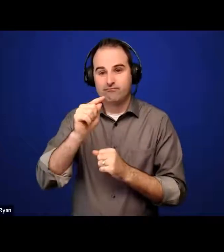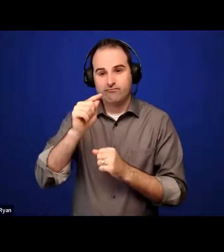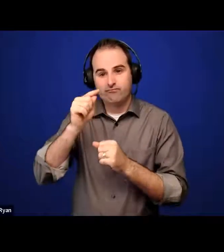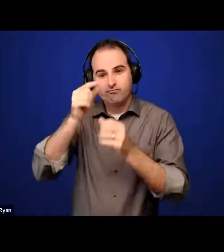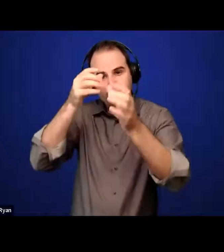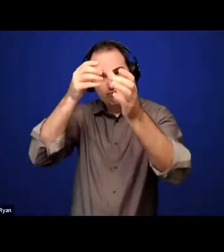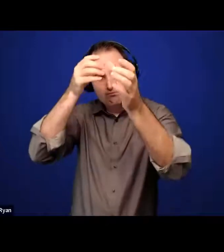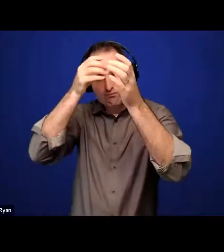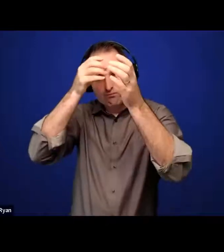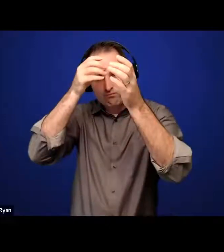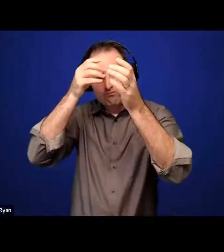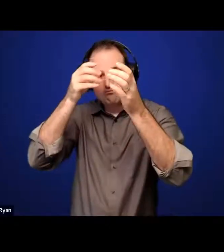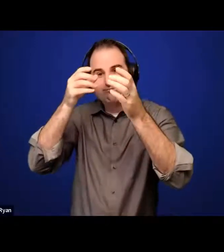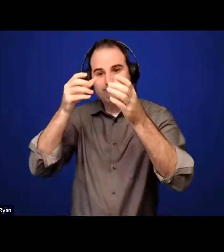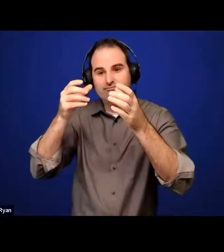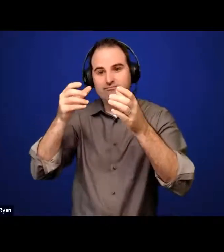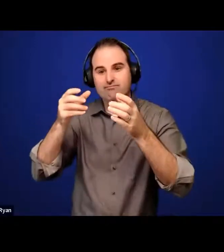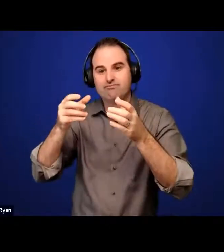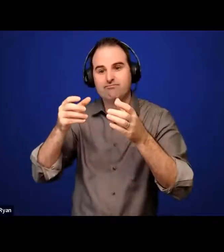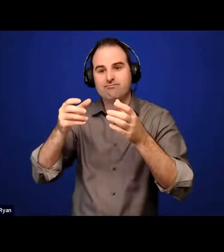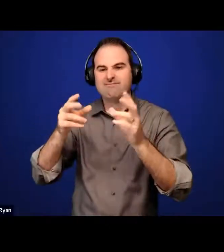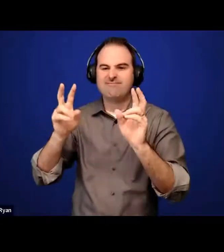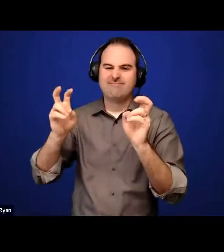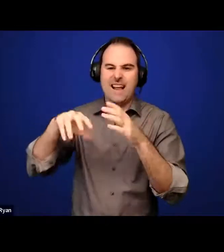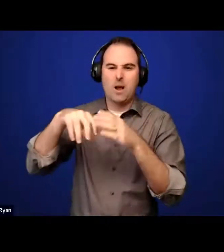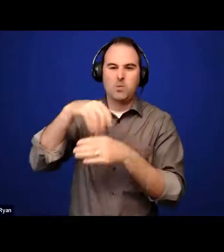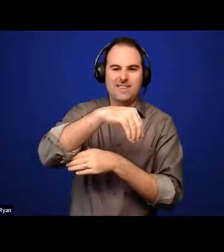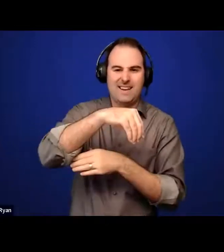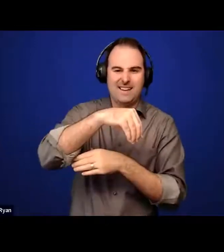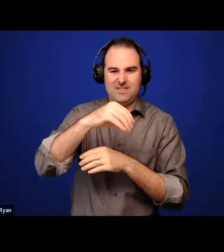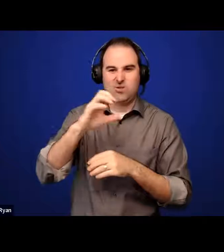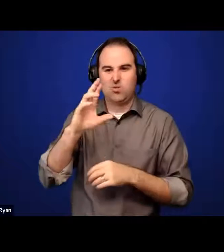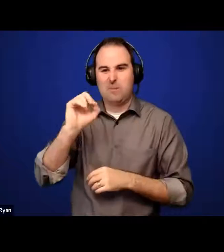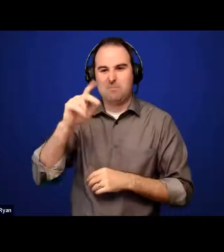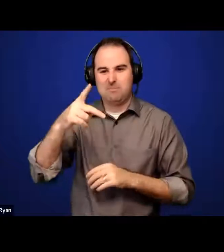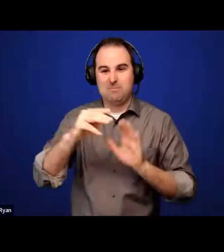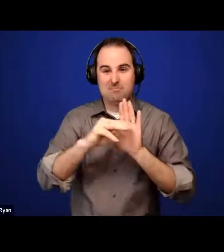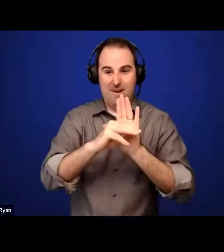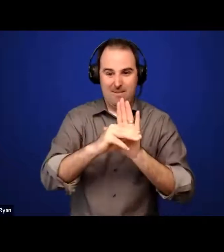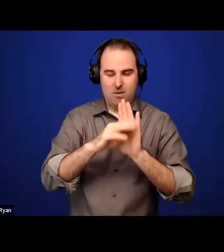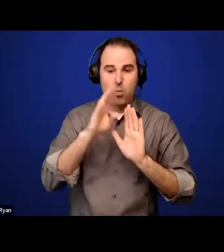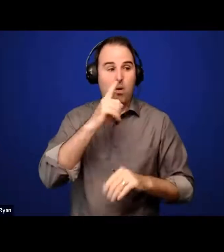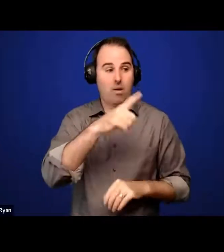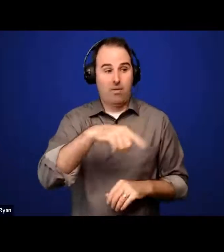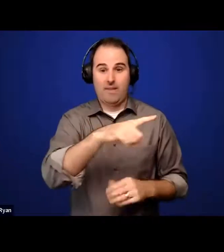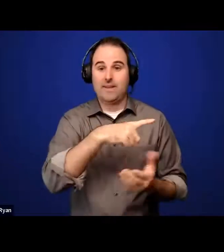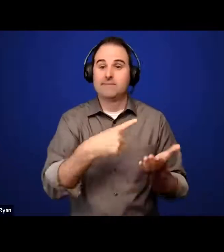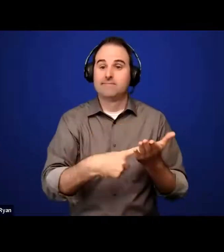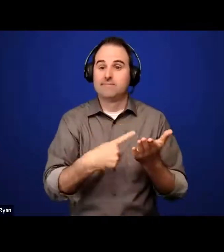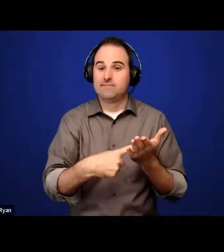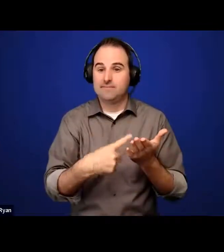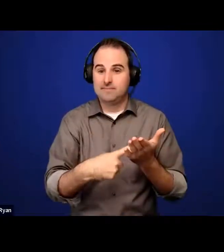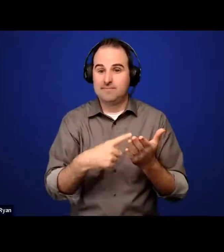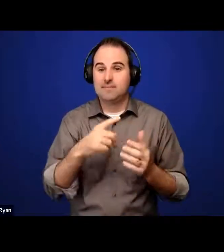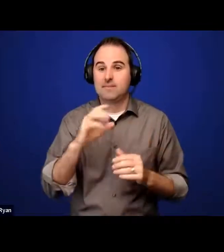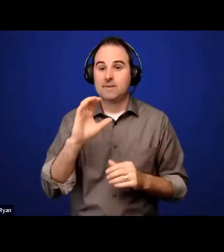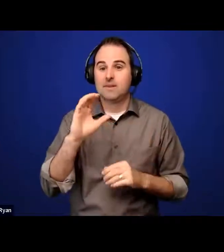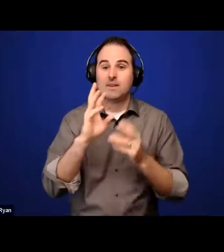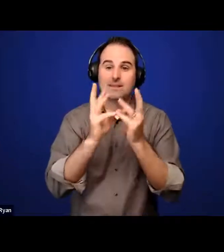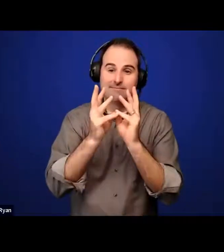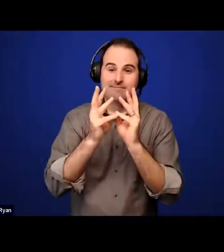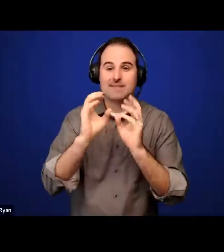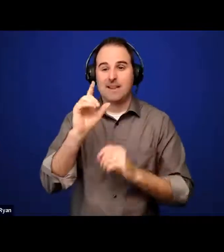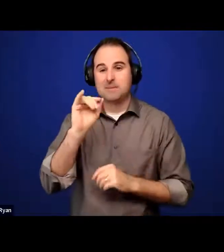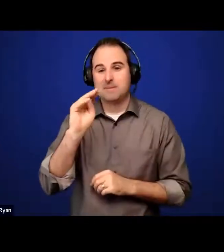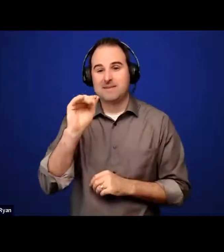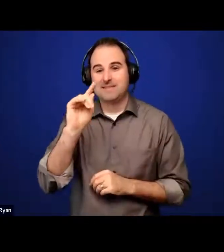crop modeling process to discuss climate modeling in their work and the future of programming. So again, I want to remind you that there